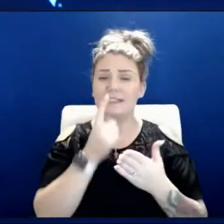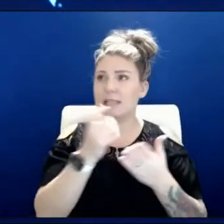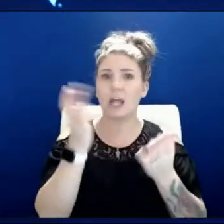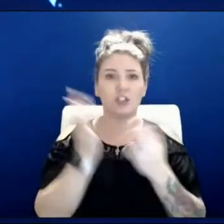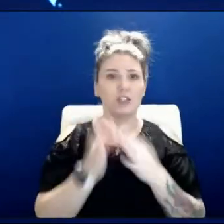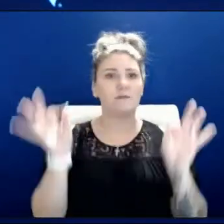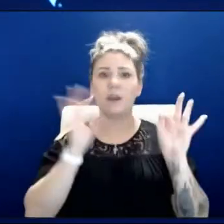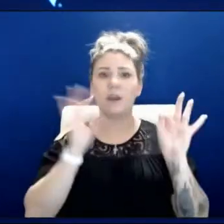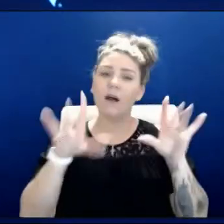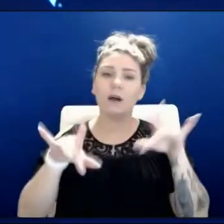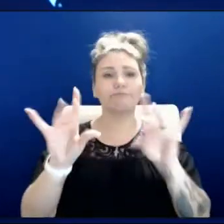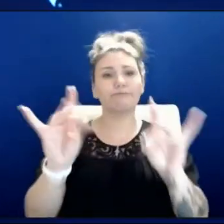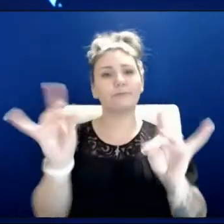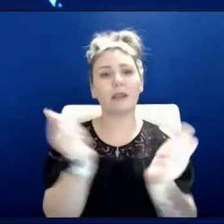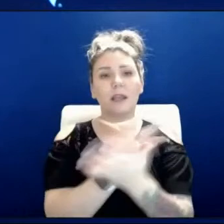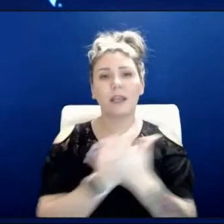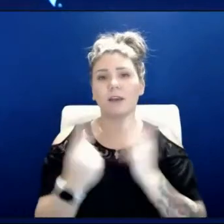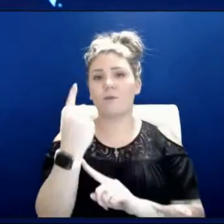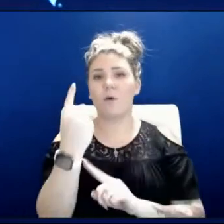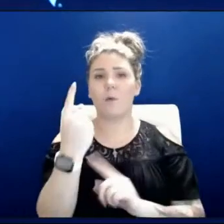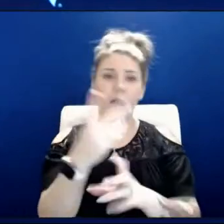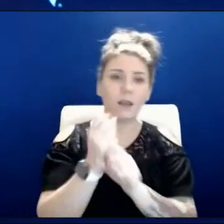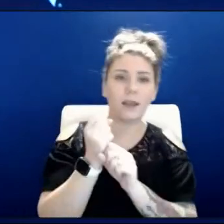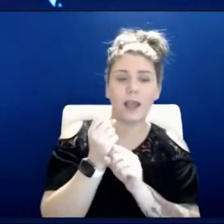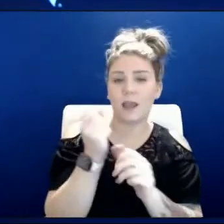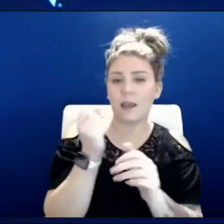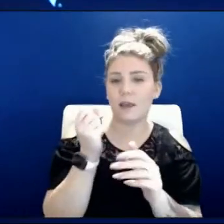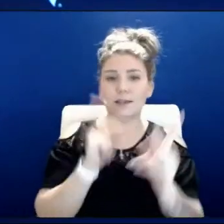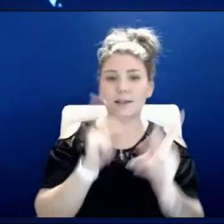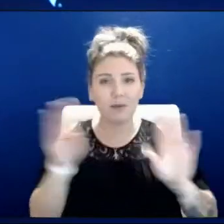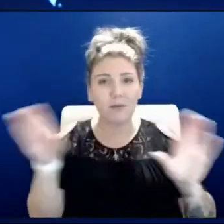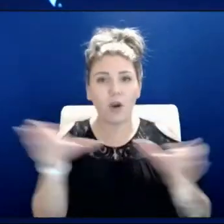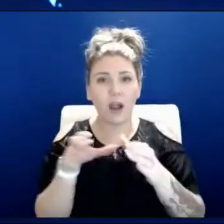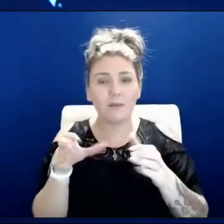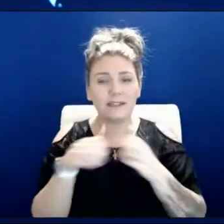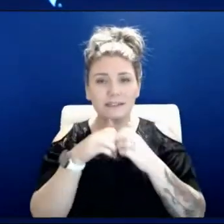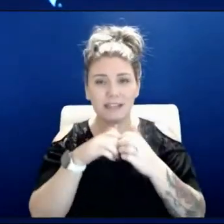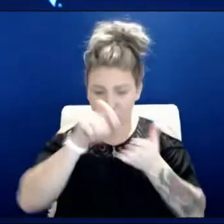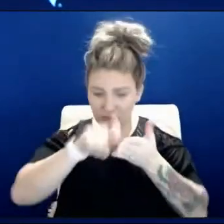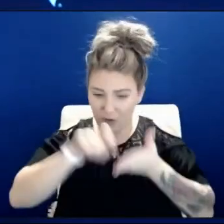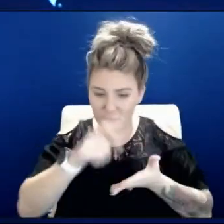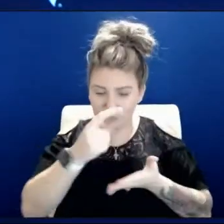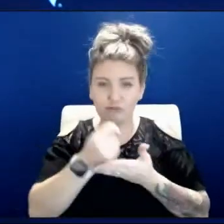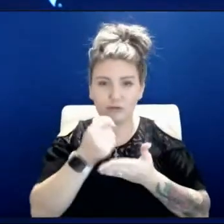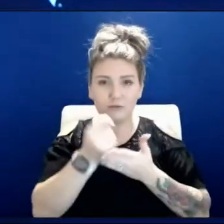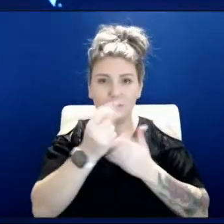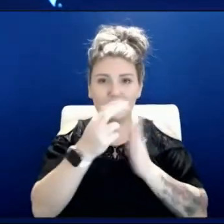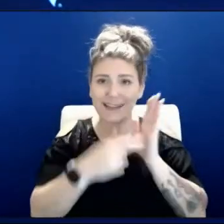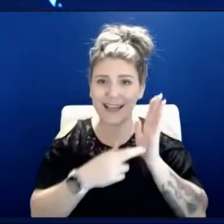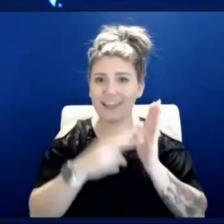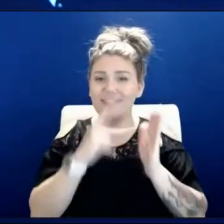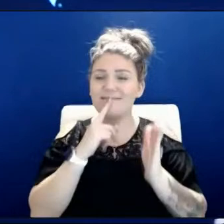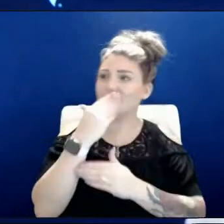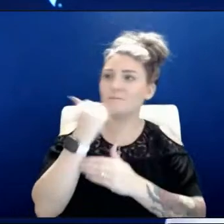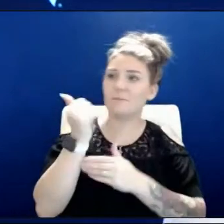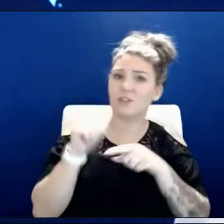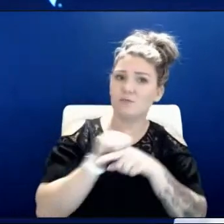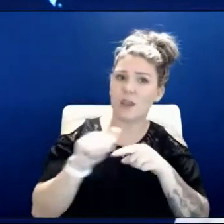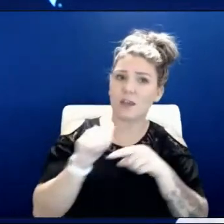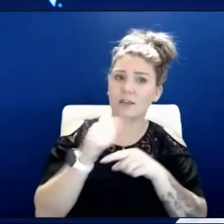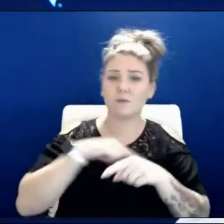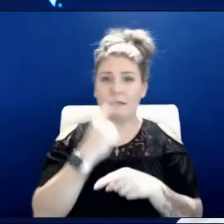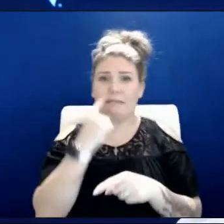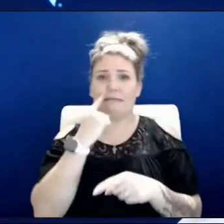a free-for-all. This is people coming together, writing treatment guidelines, saying this is best practice. We think this is really safe. Look at